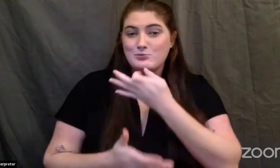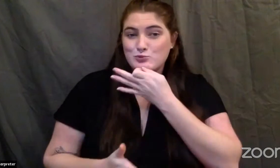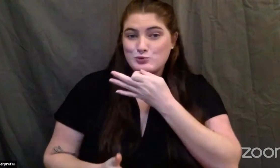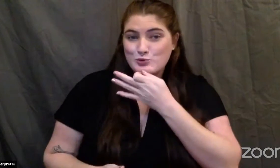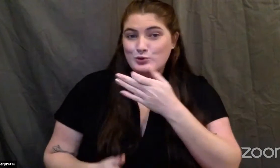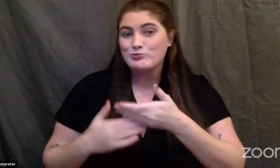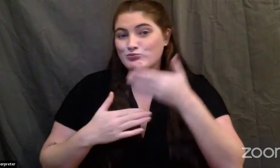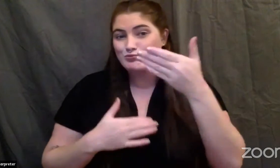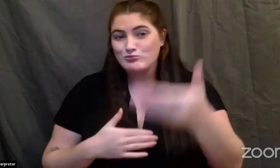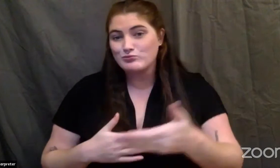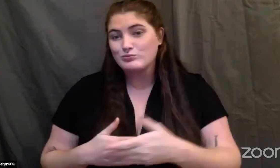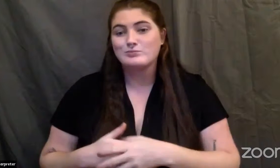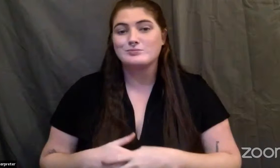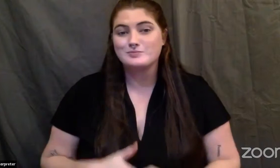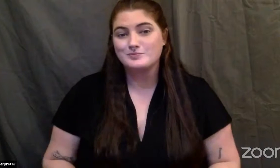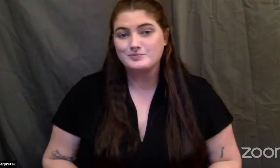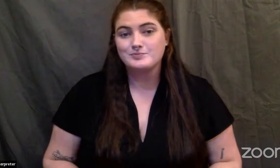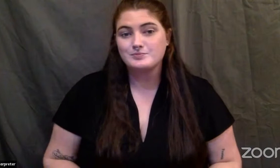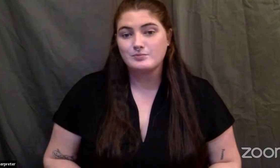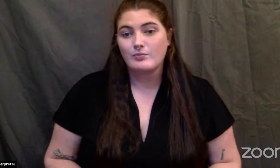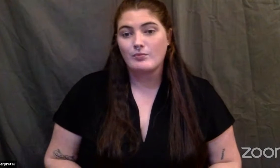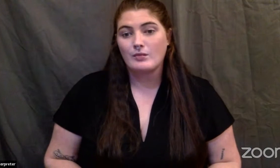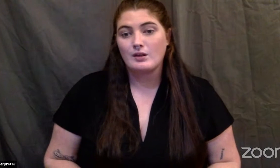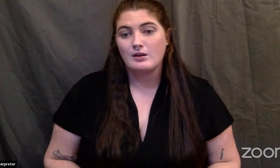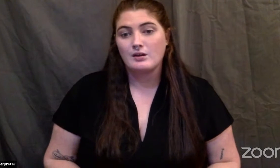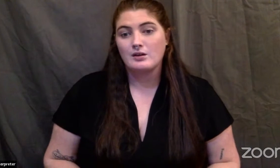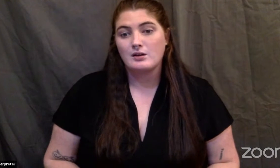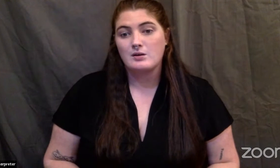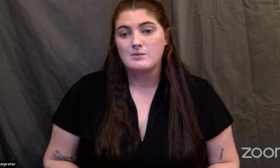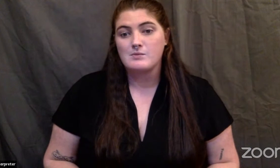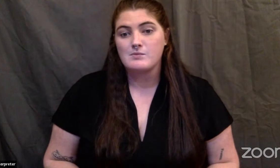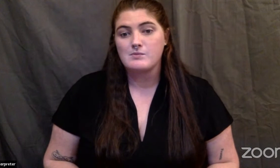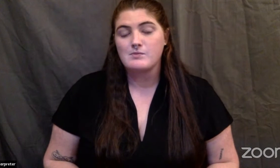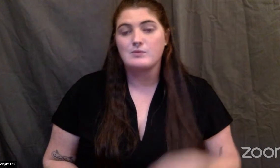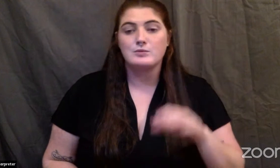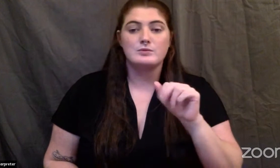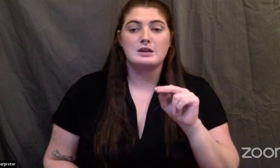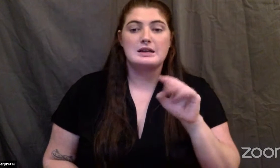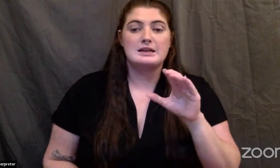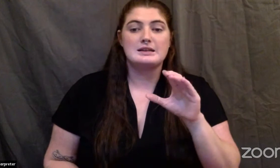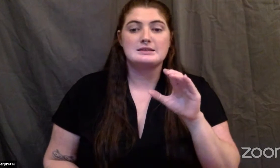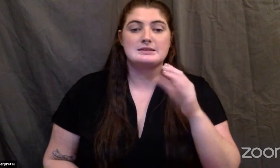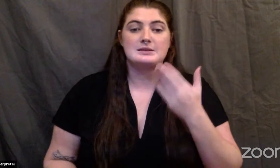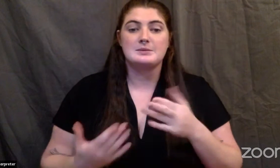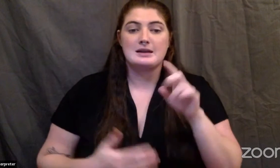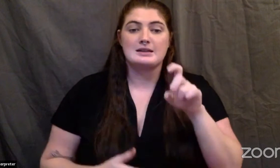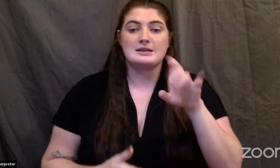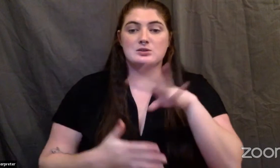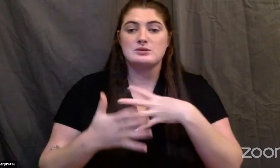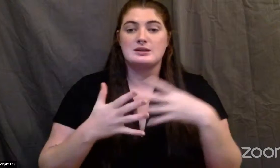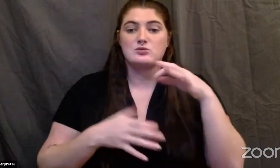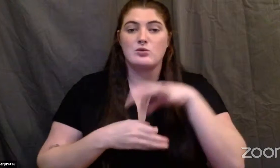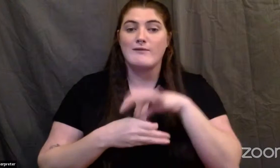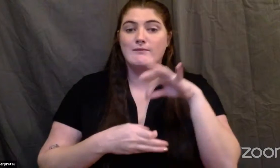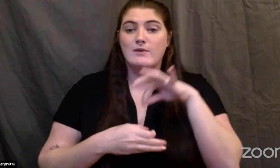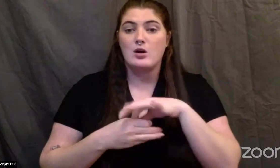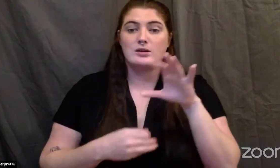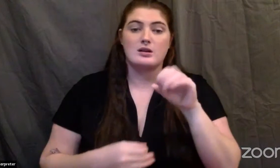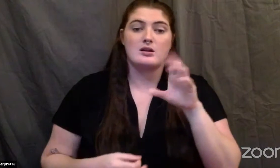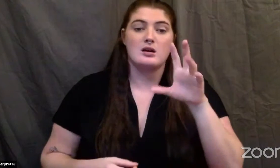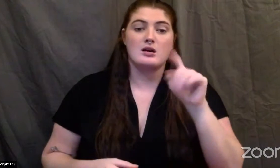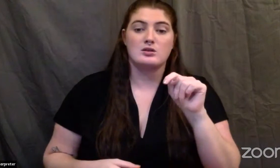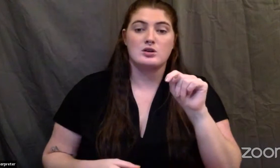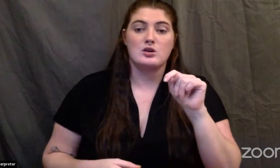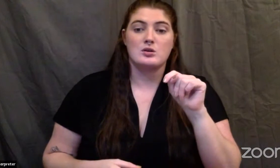distant future. So you guys, the ANC may need to schedule a vote in the, you know, October